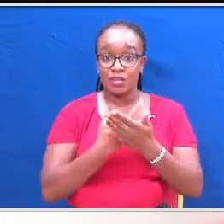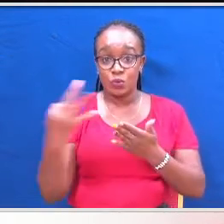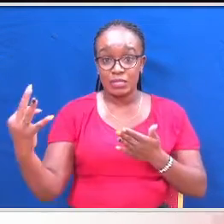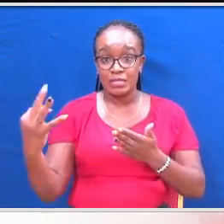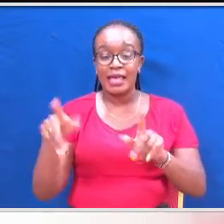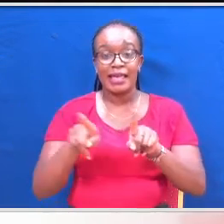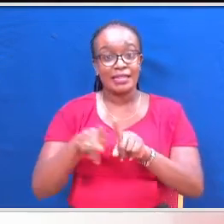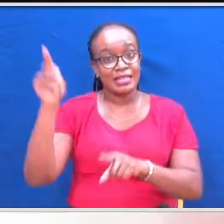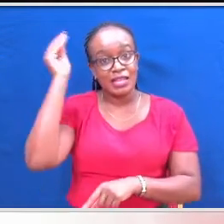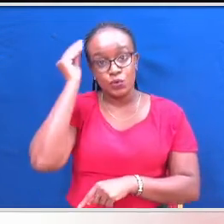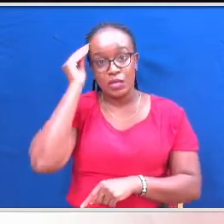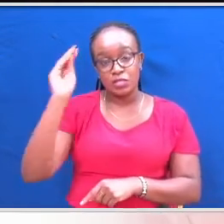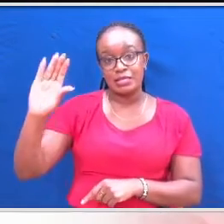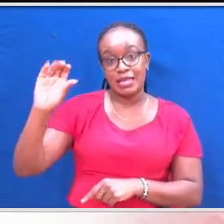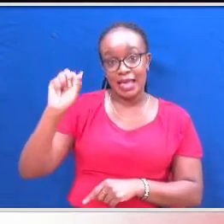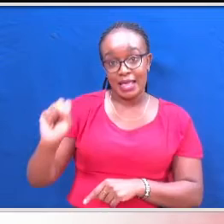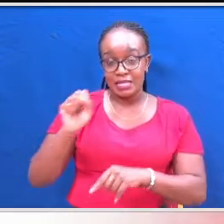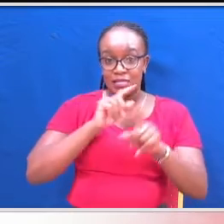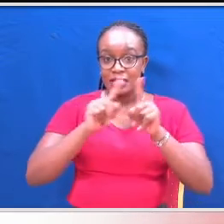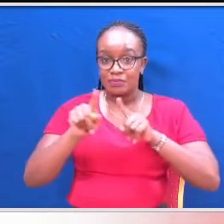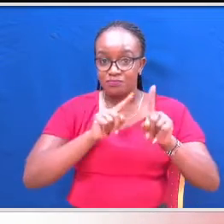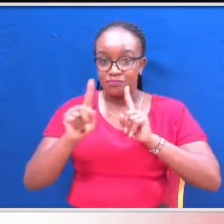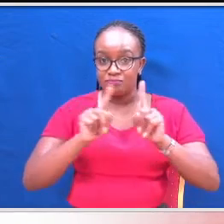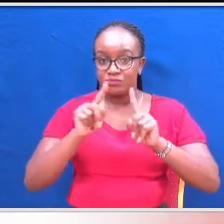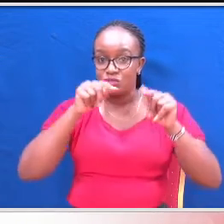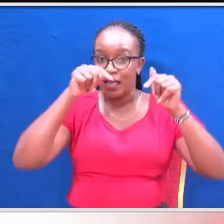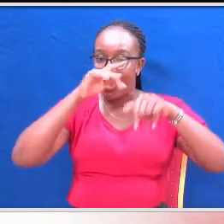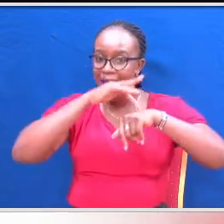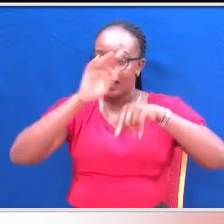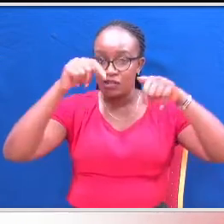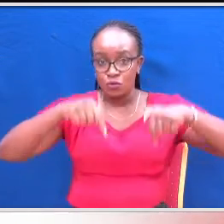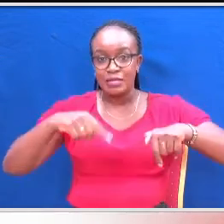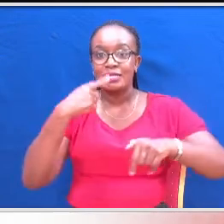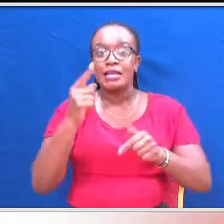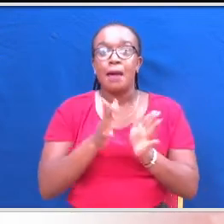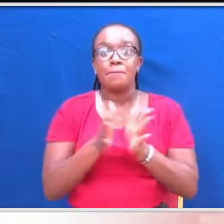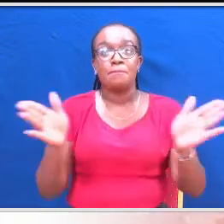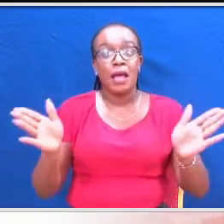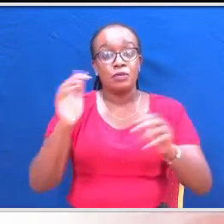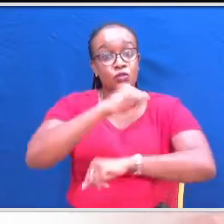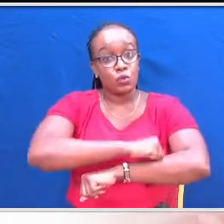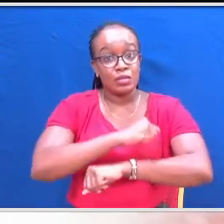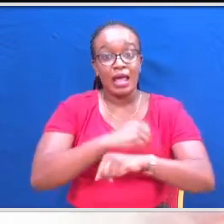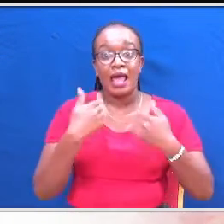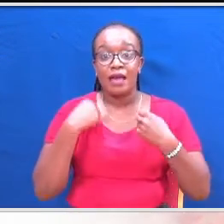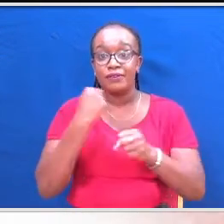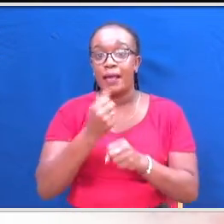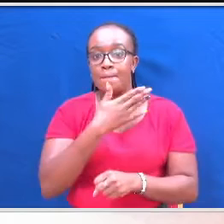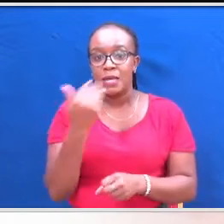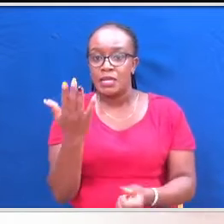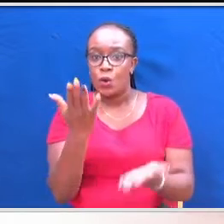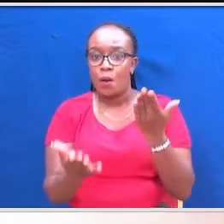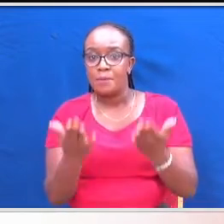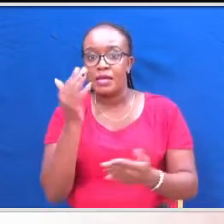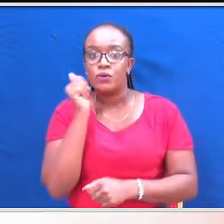education CS was speaking earlier today. He mentioned that public schools have done way better as compared to